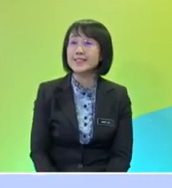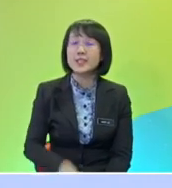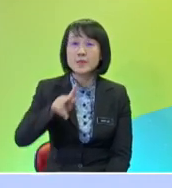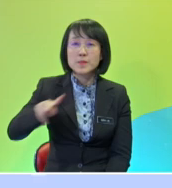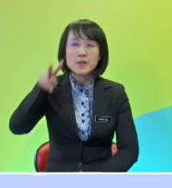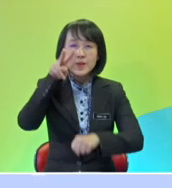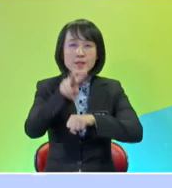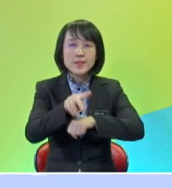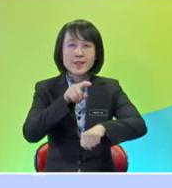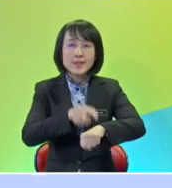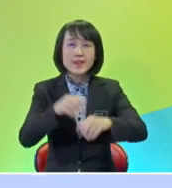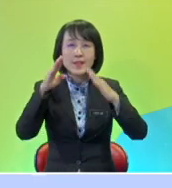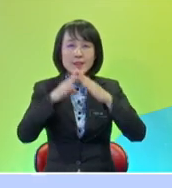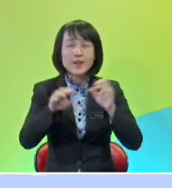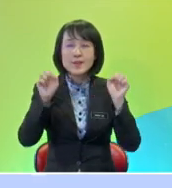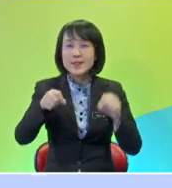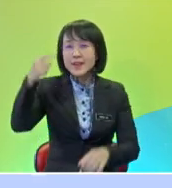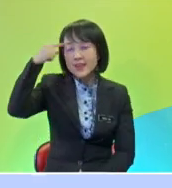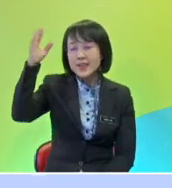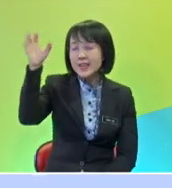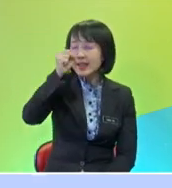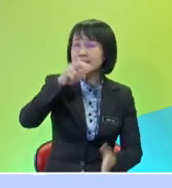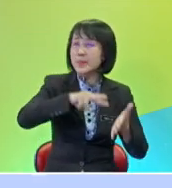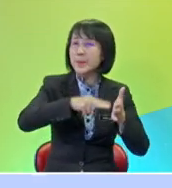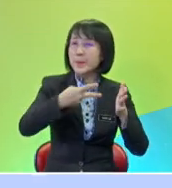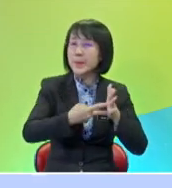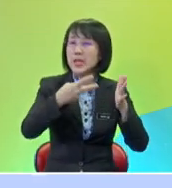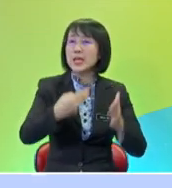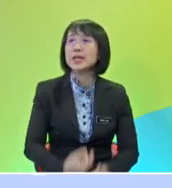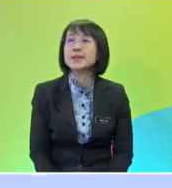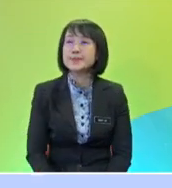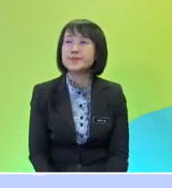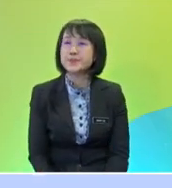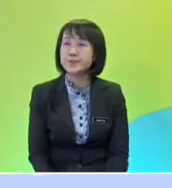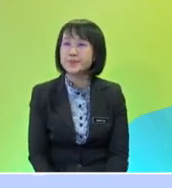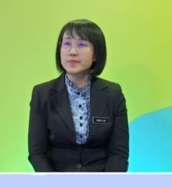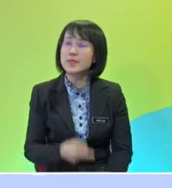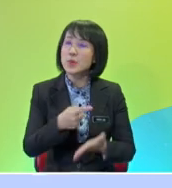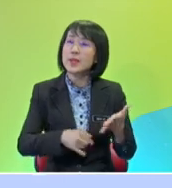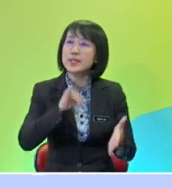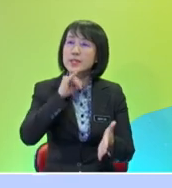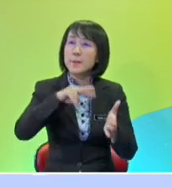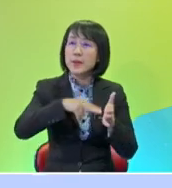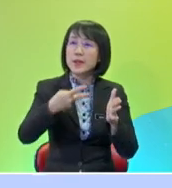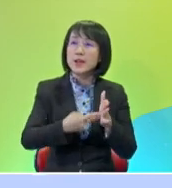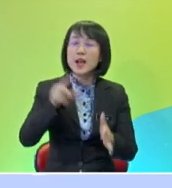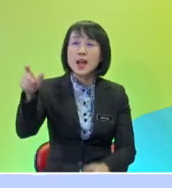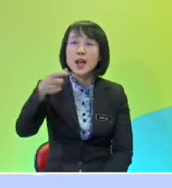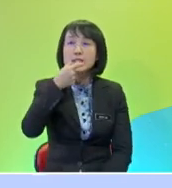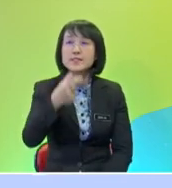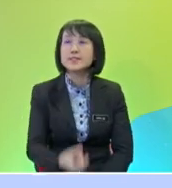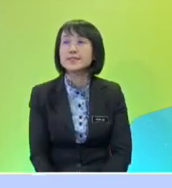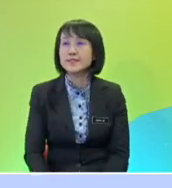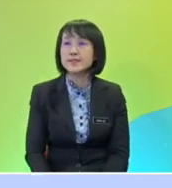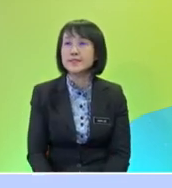you guess the meaning too. Hi. Yes, Lara. What is the meaning of snack? I think